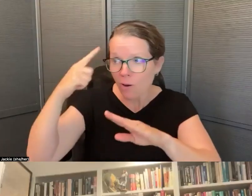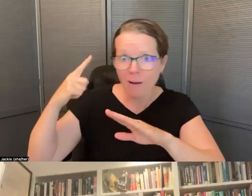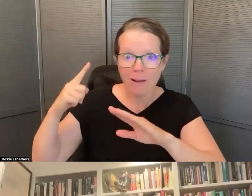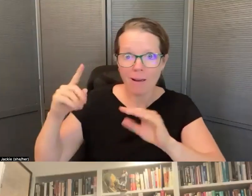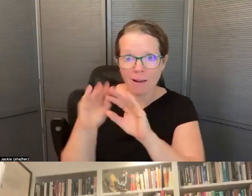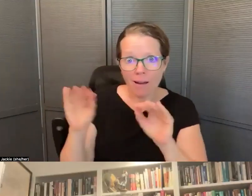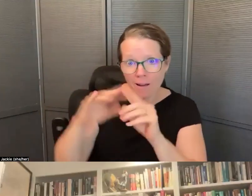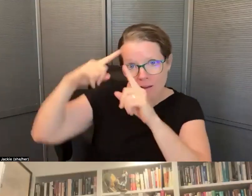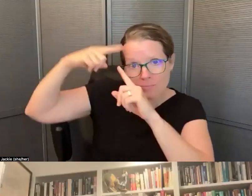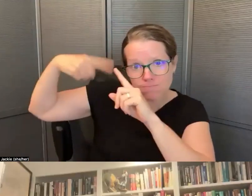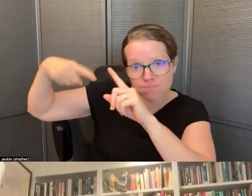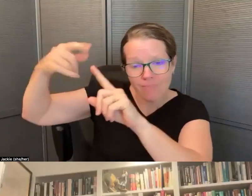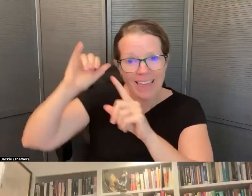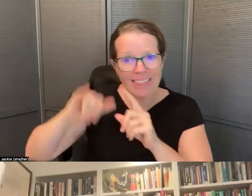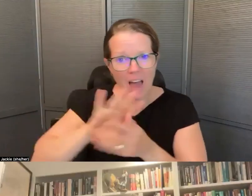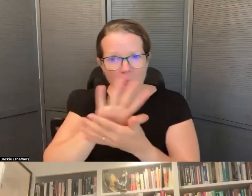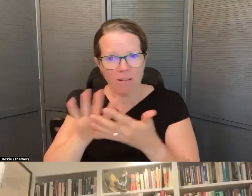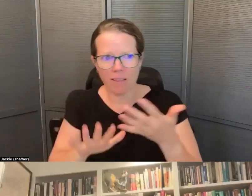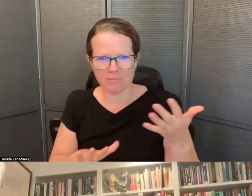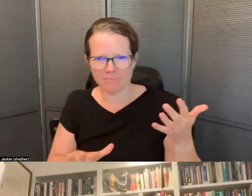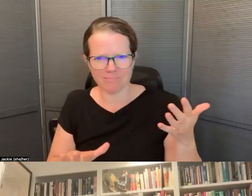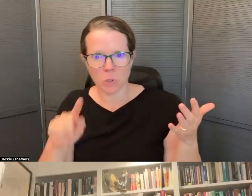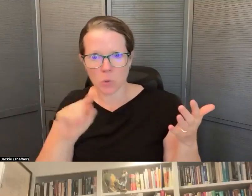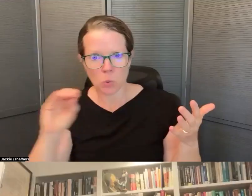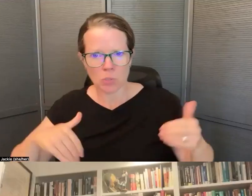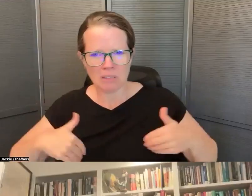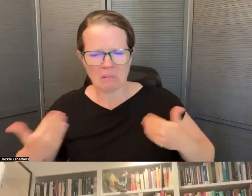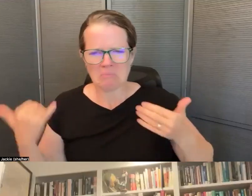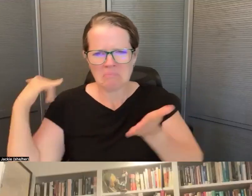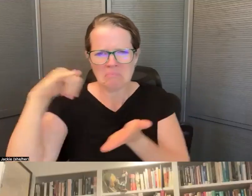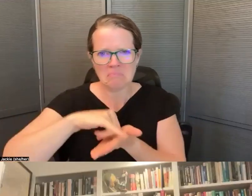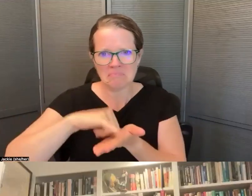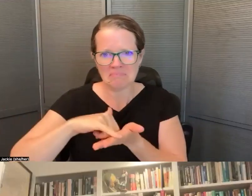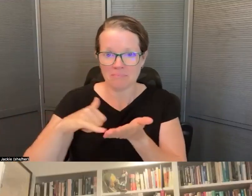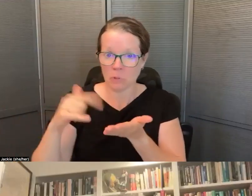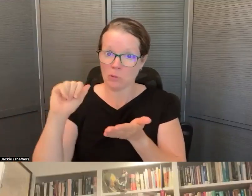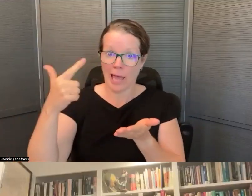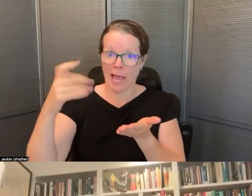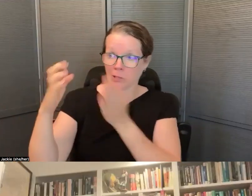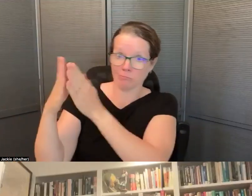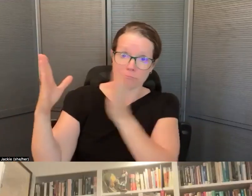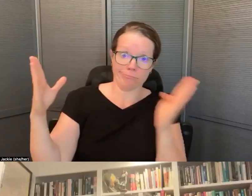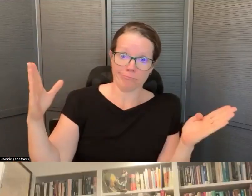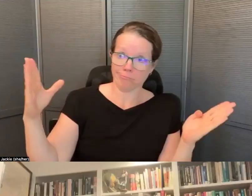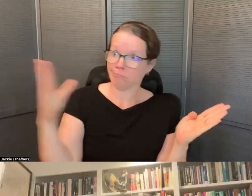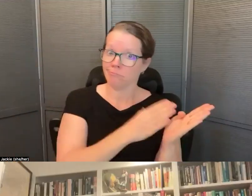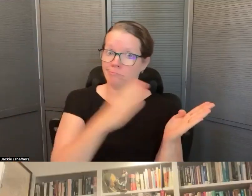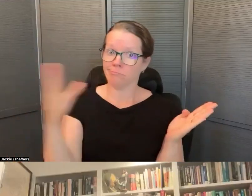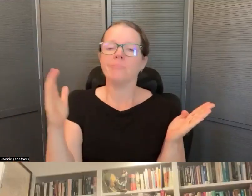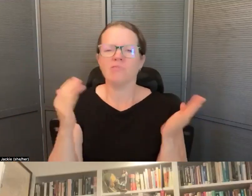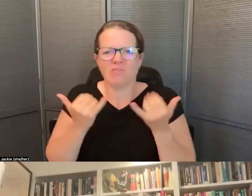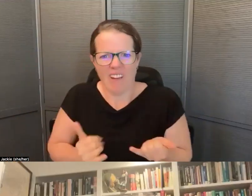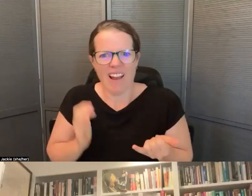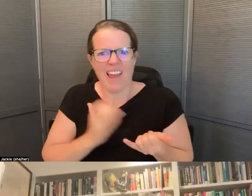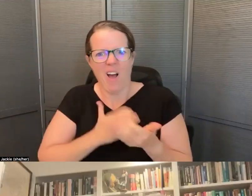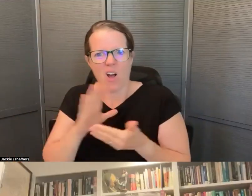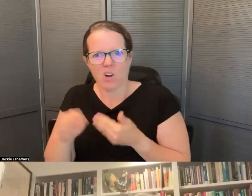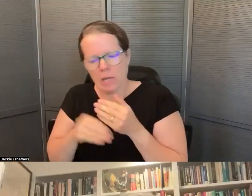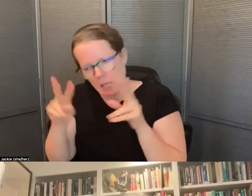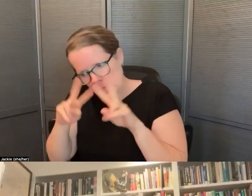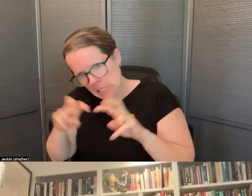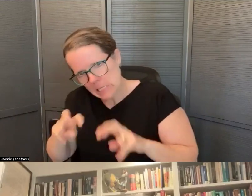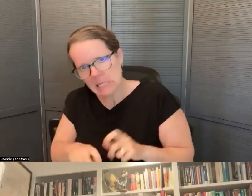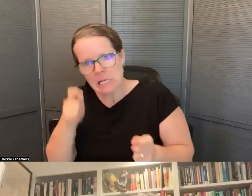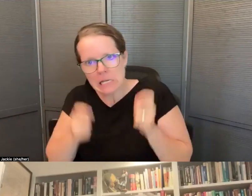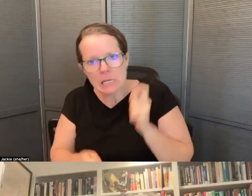like. And so we are, in fact, modifying the curriculum to make it non-age specific. I think that there's a